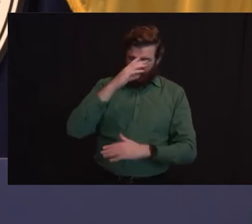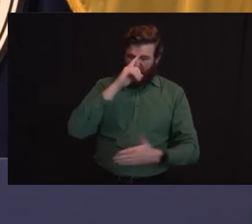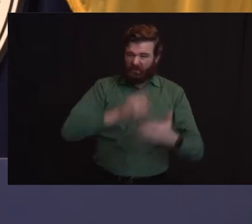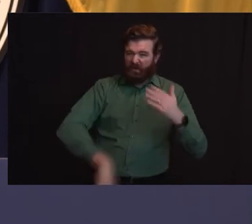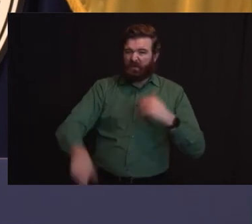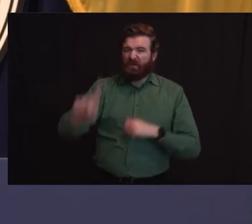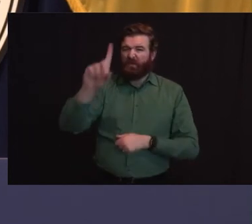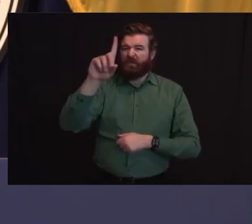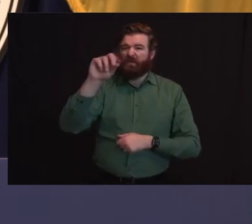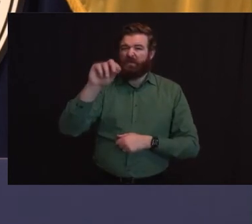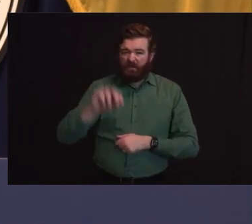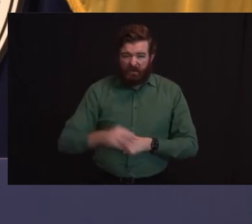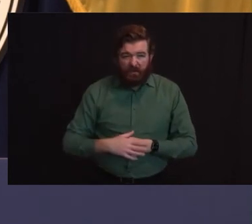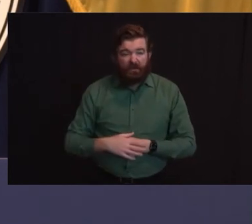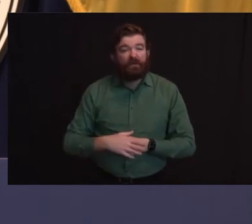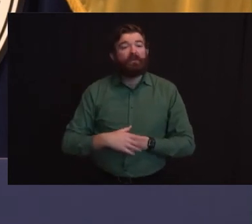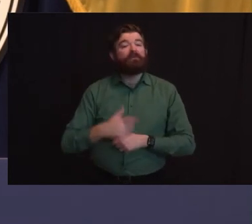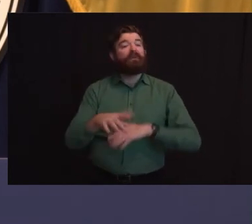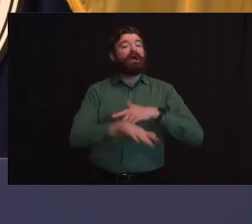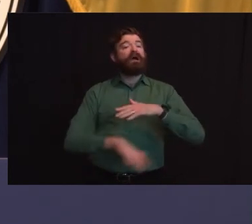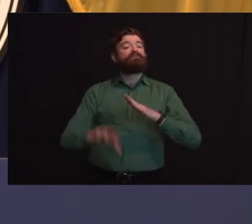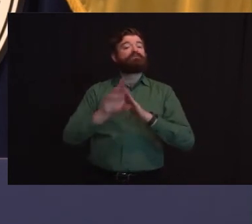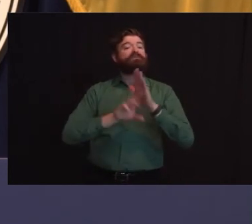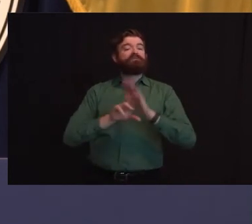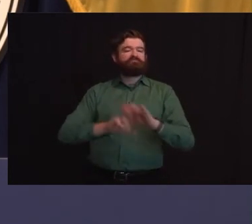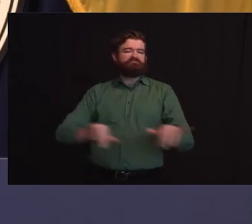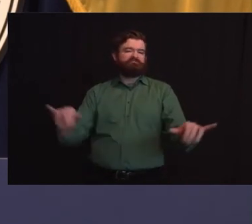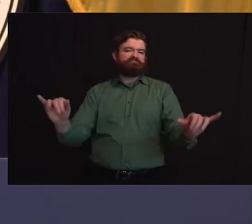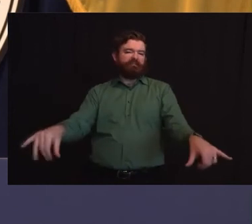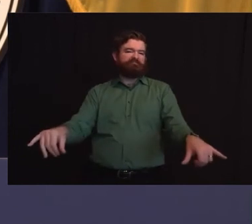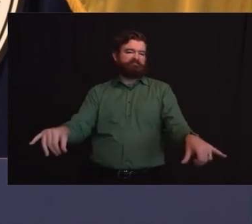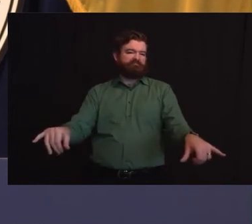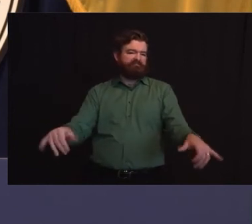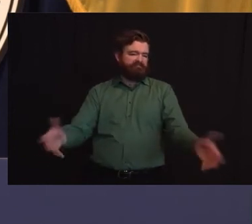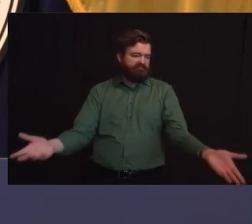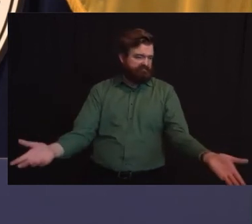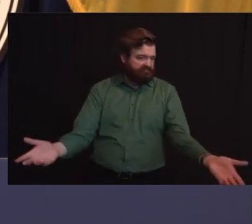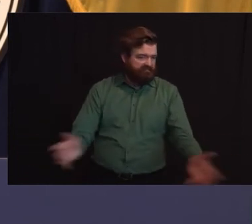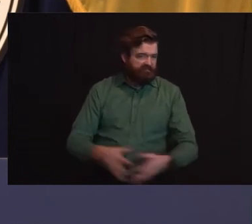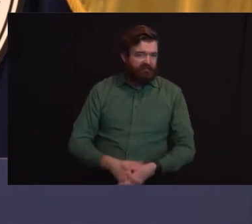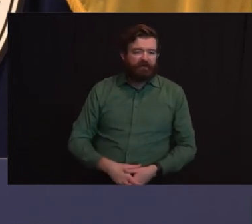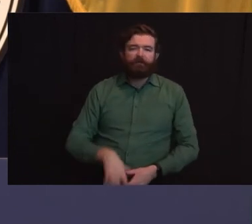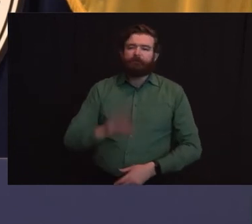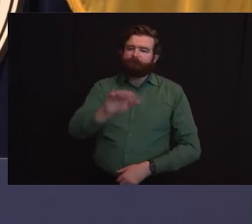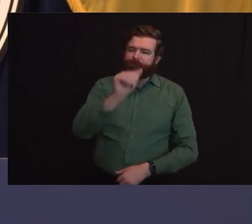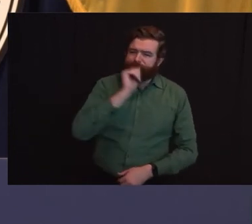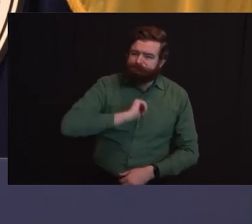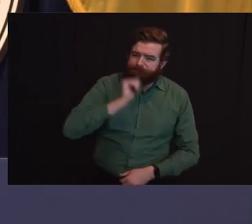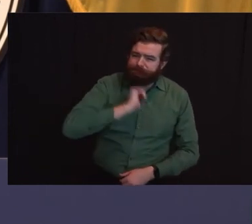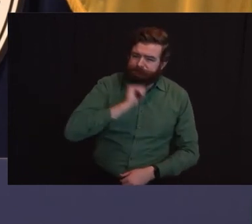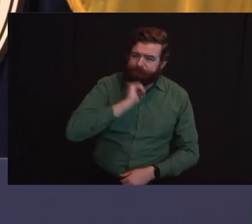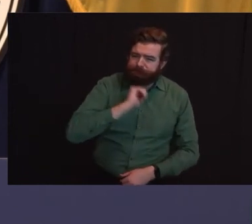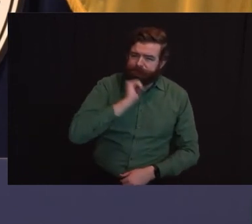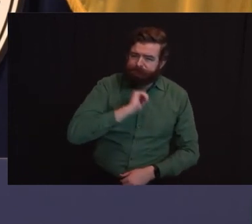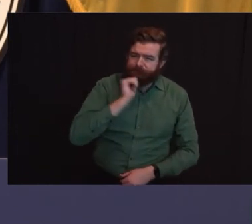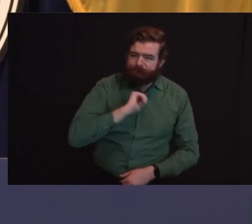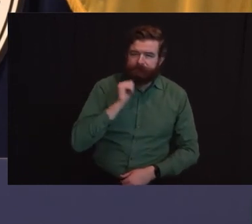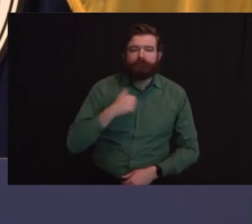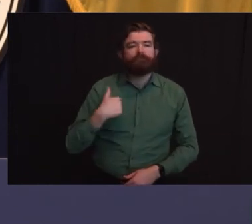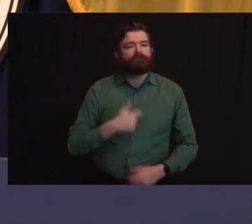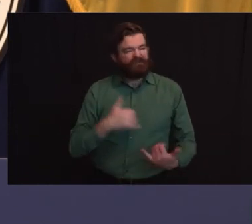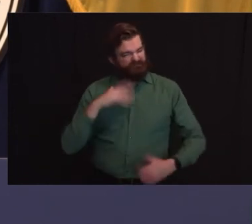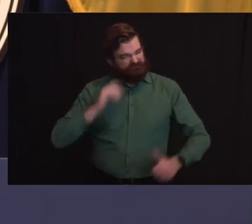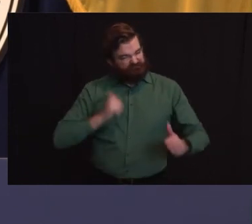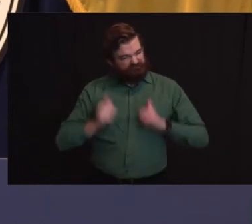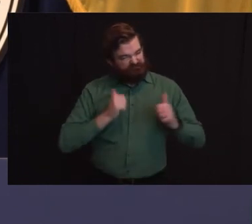matters here. And secondly, please have patience as we continue to aggressively roll out this